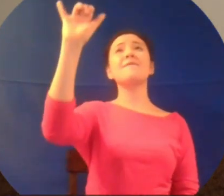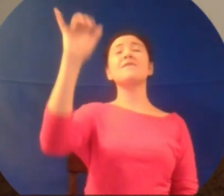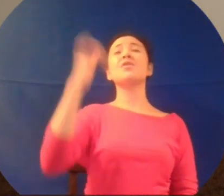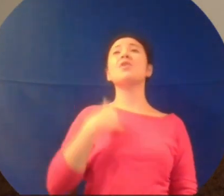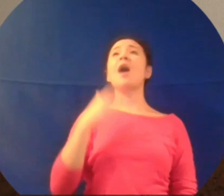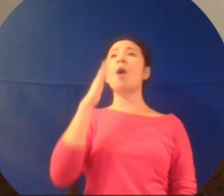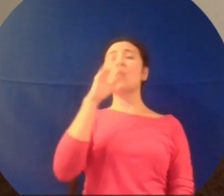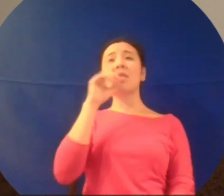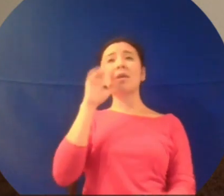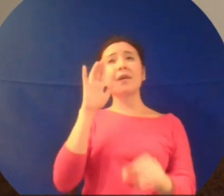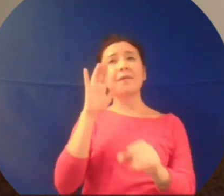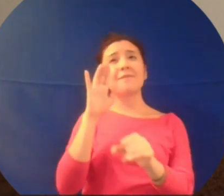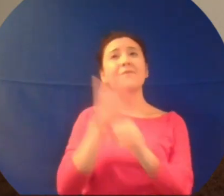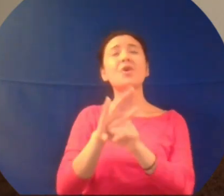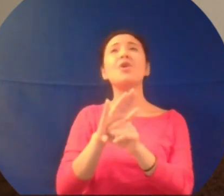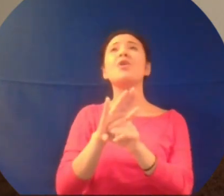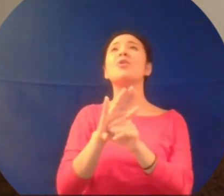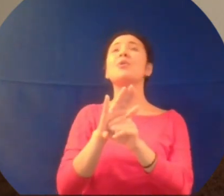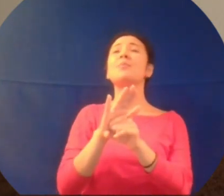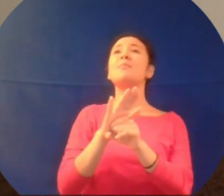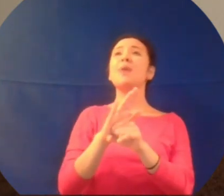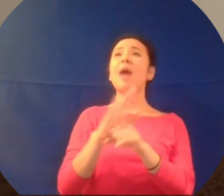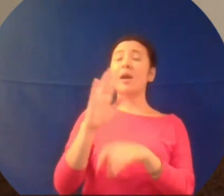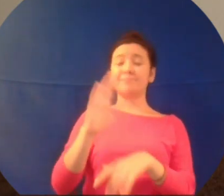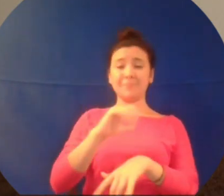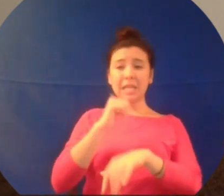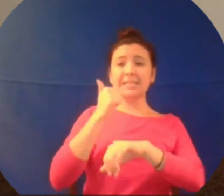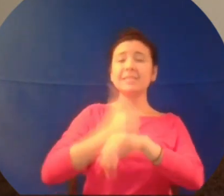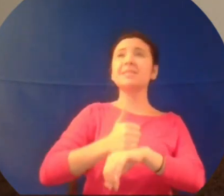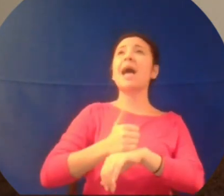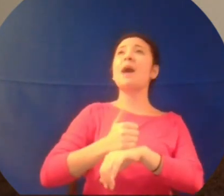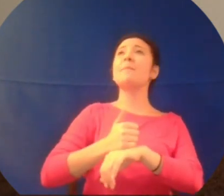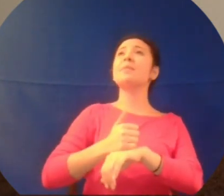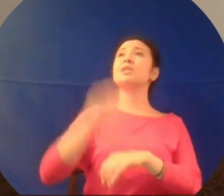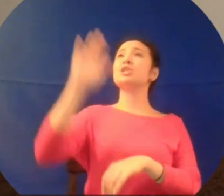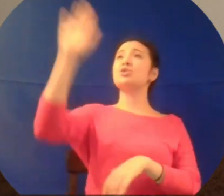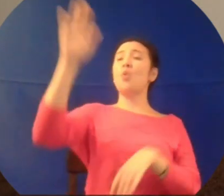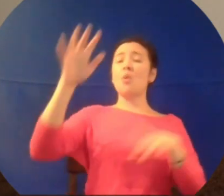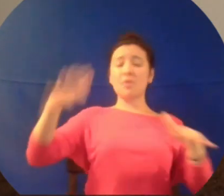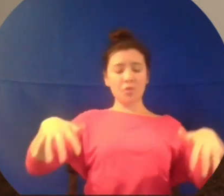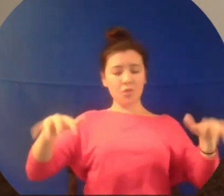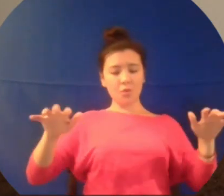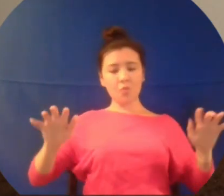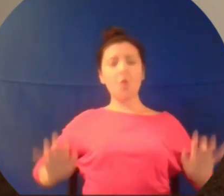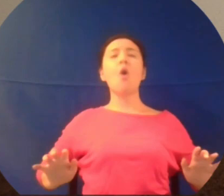your posterity and establish your throne for all